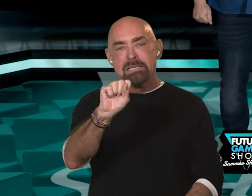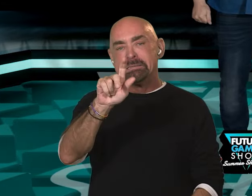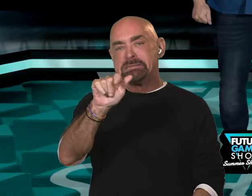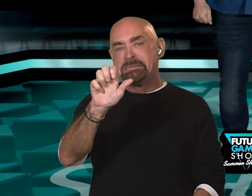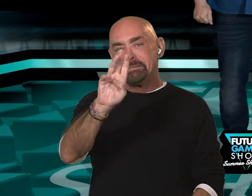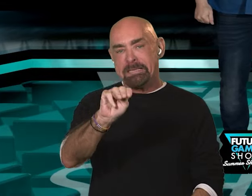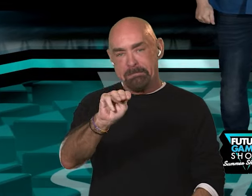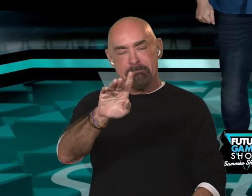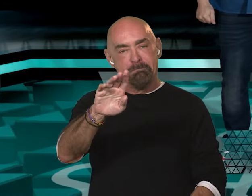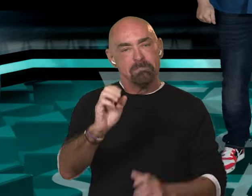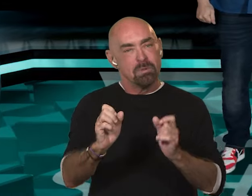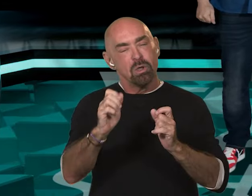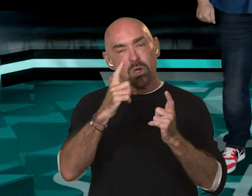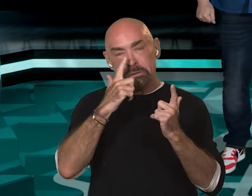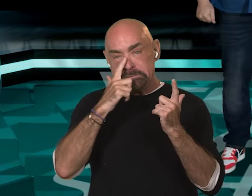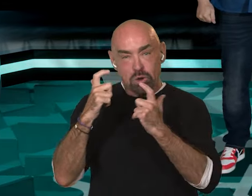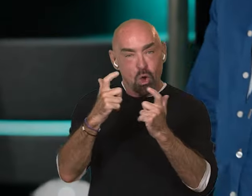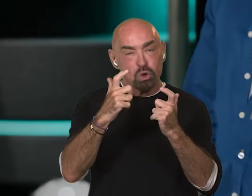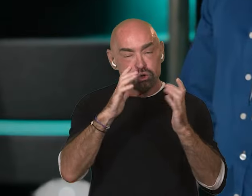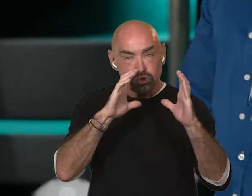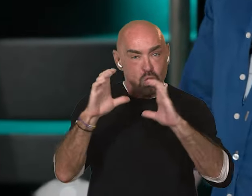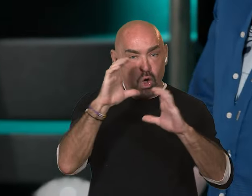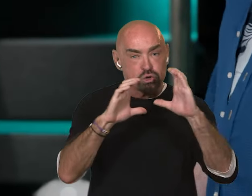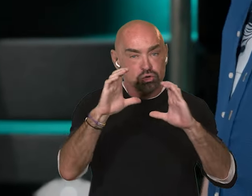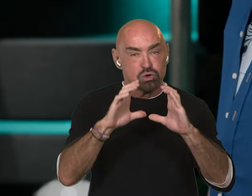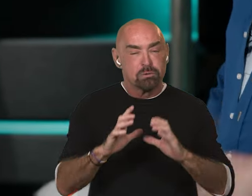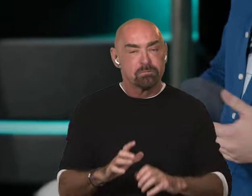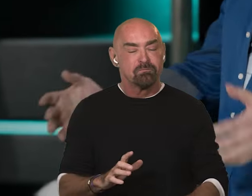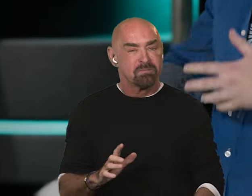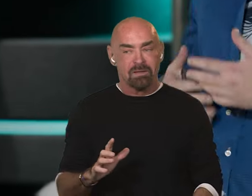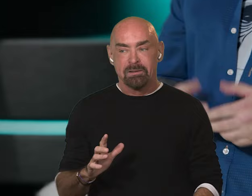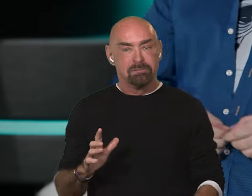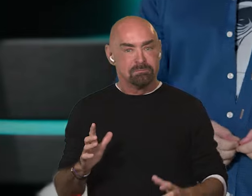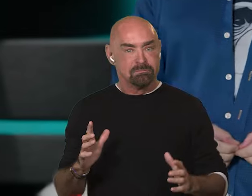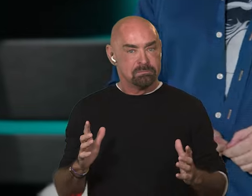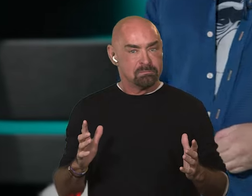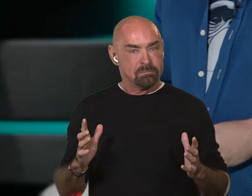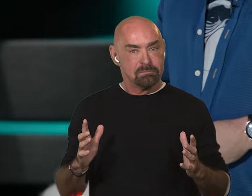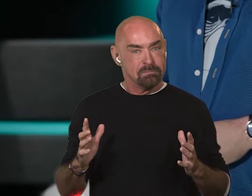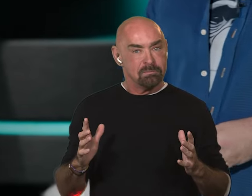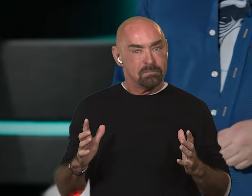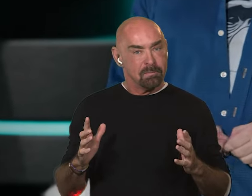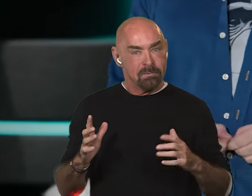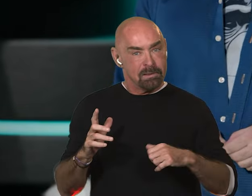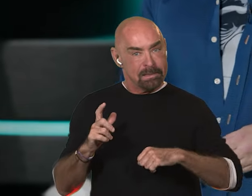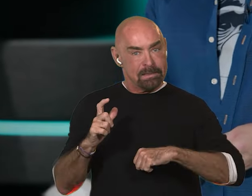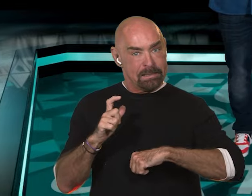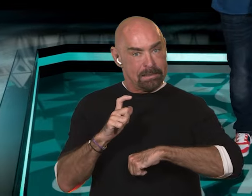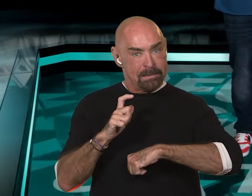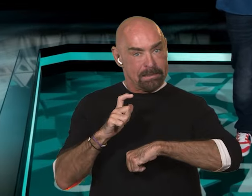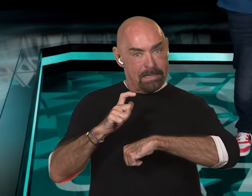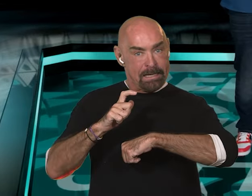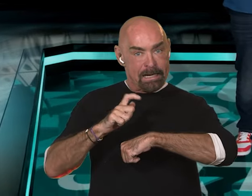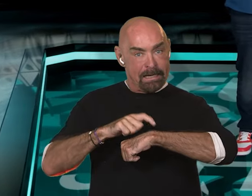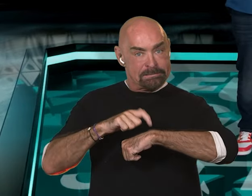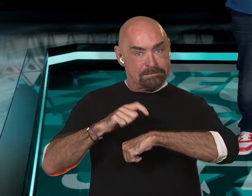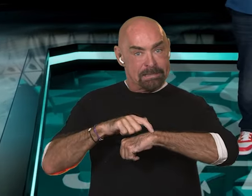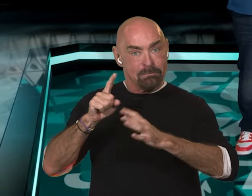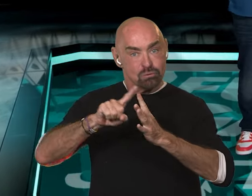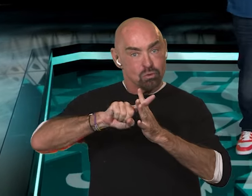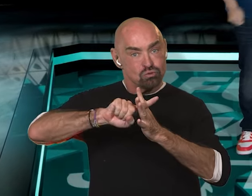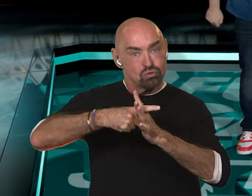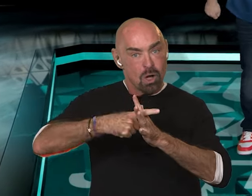it, just search Future Games Show on Steam. Well, I think we've already hit our cowboy quip quota, so let's dive right